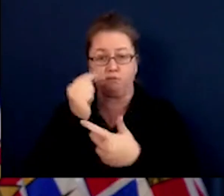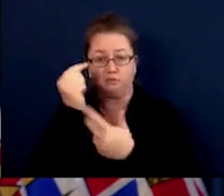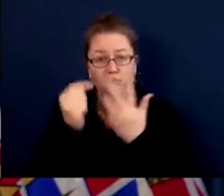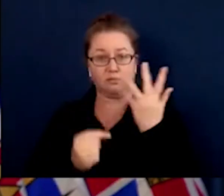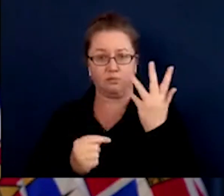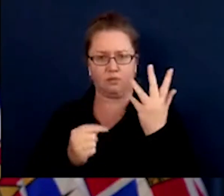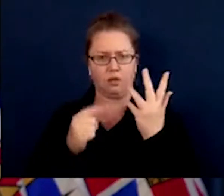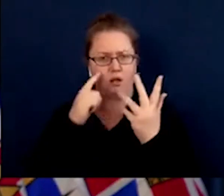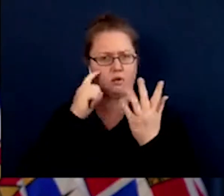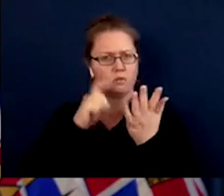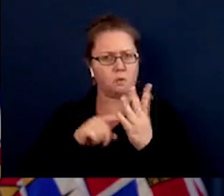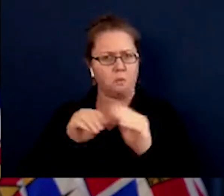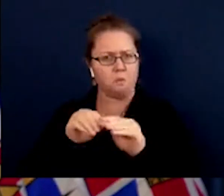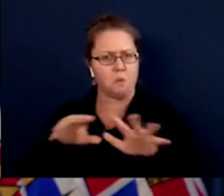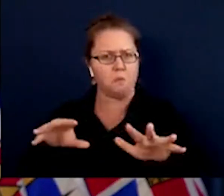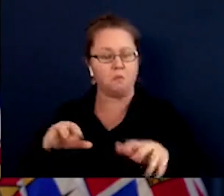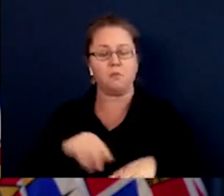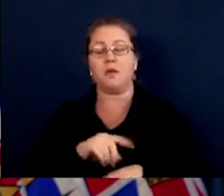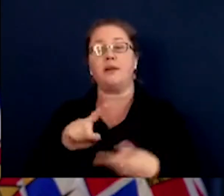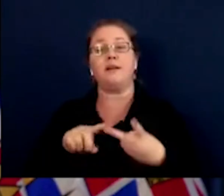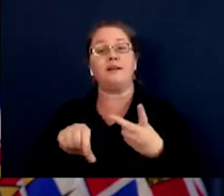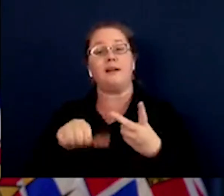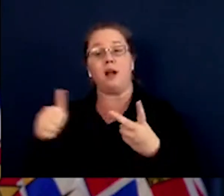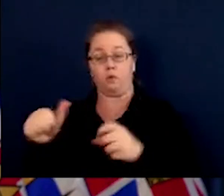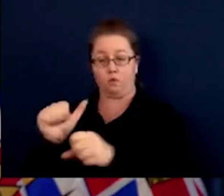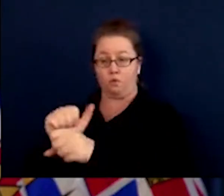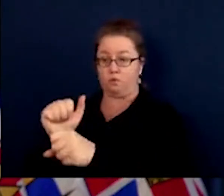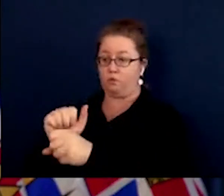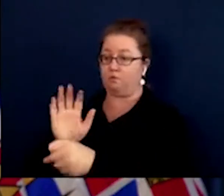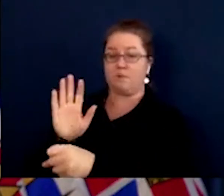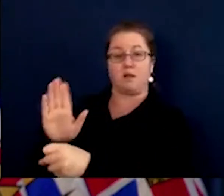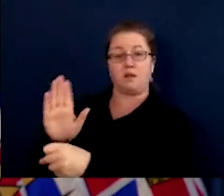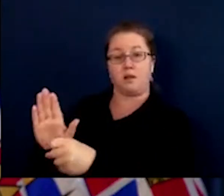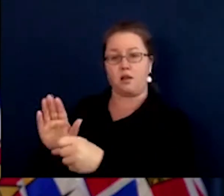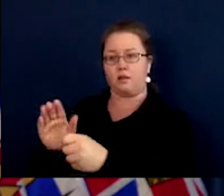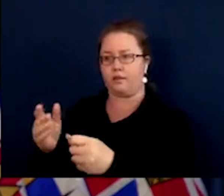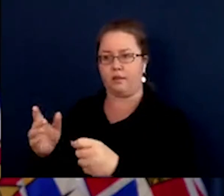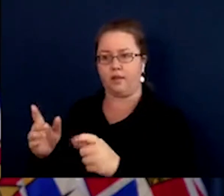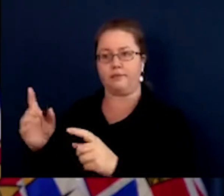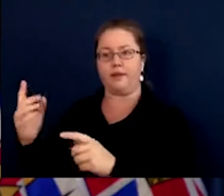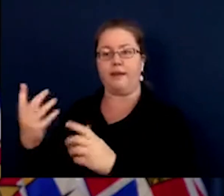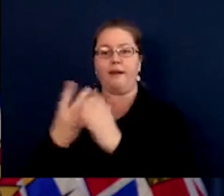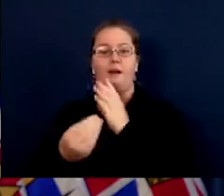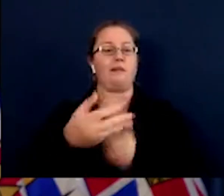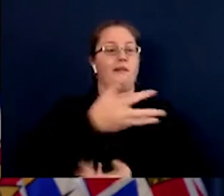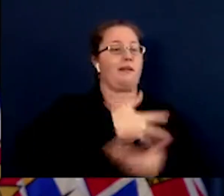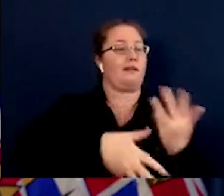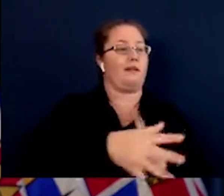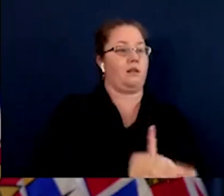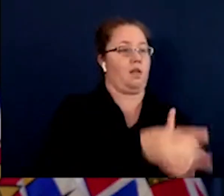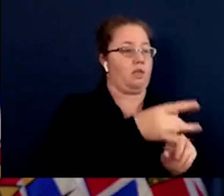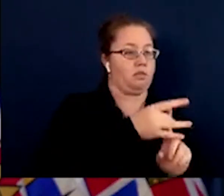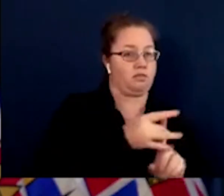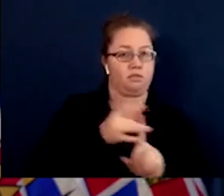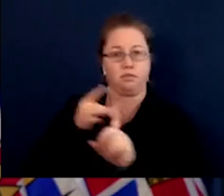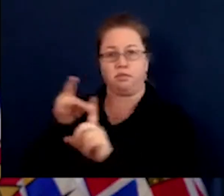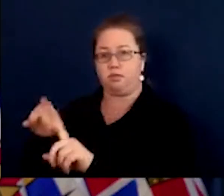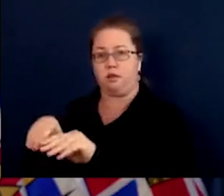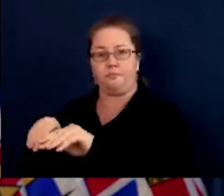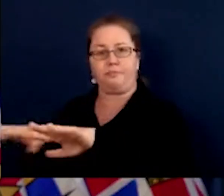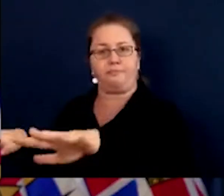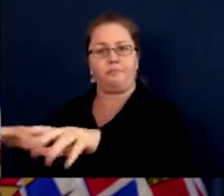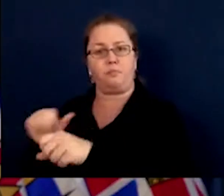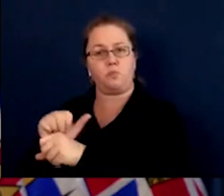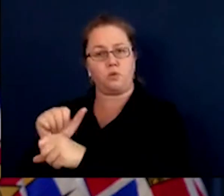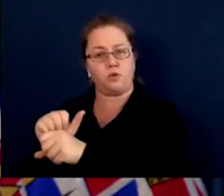workplace clusters as well, and in our schools. And while many of these cases are concentrated in the Lower Mainland,